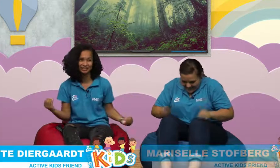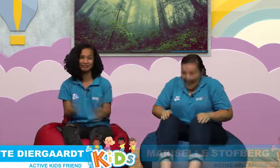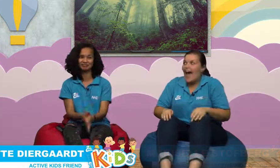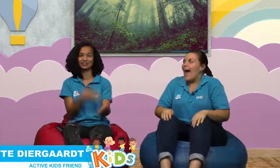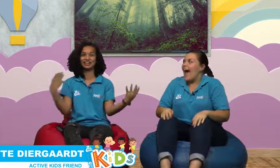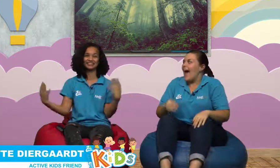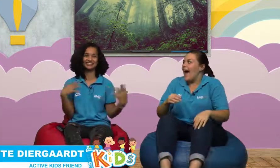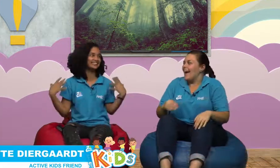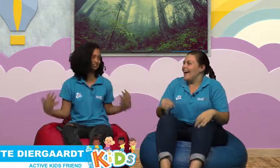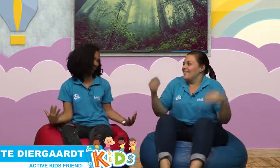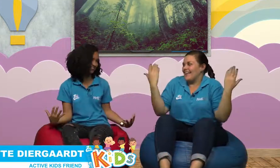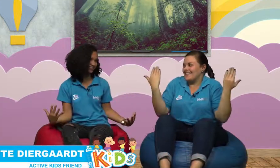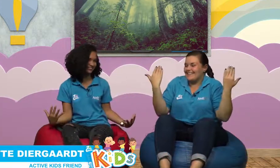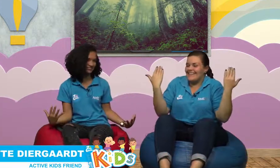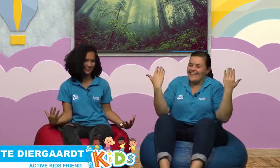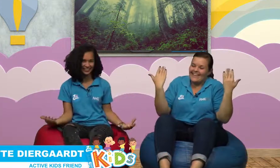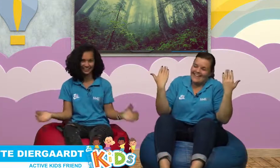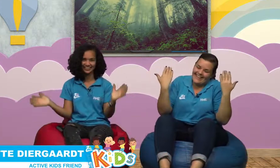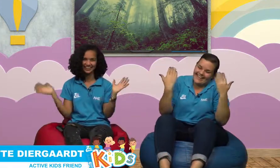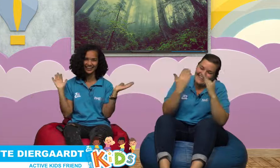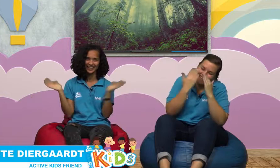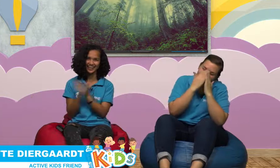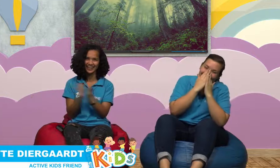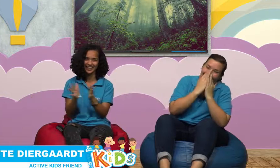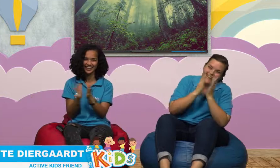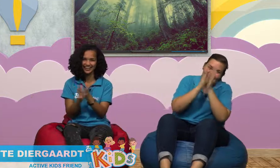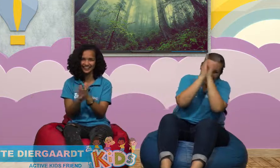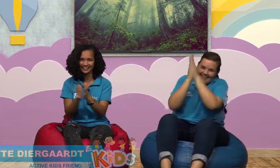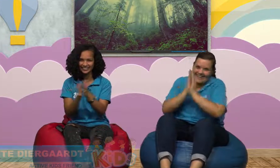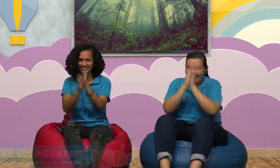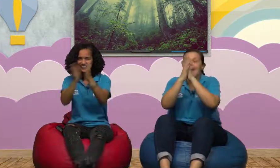fantasy. Because it is fantasy